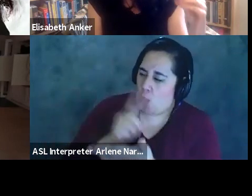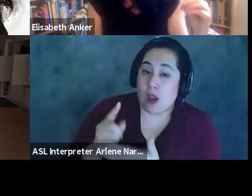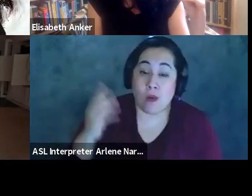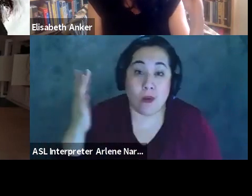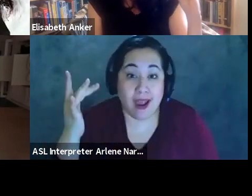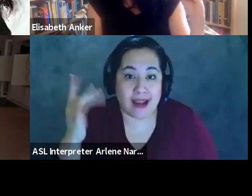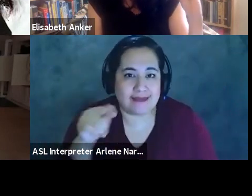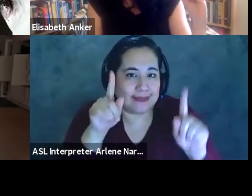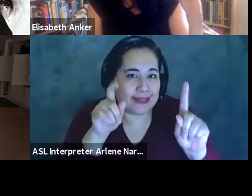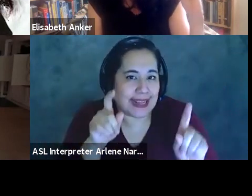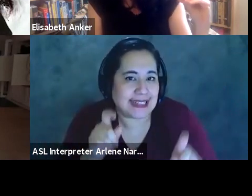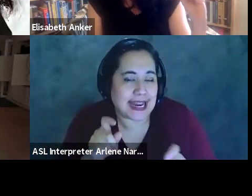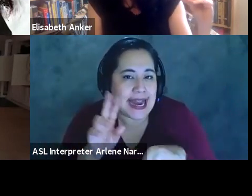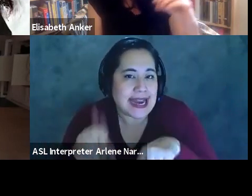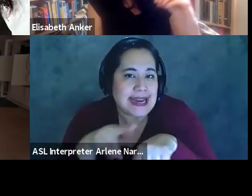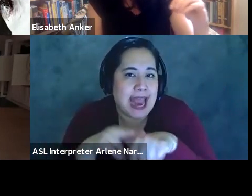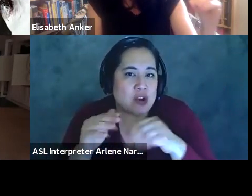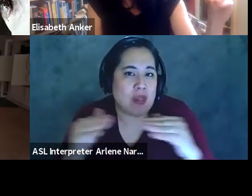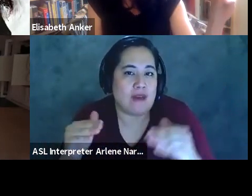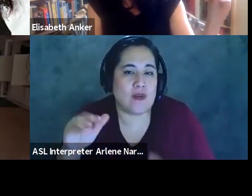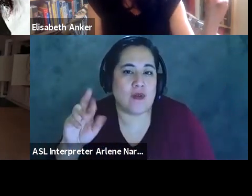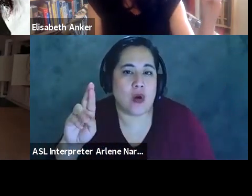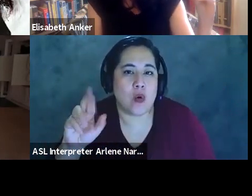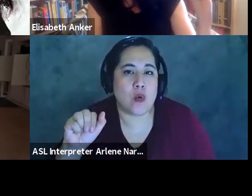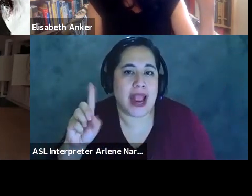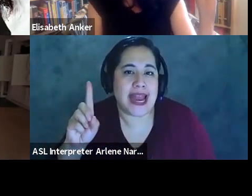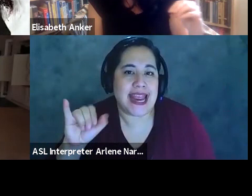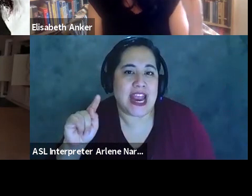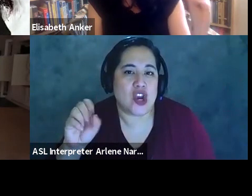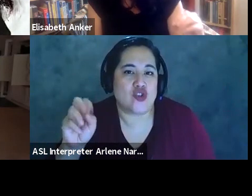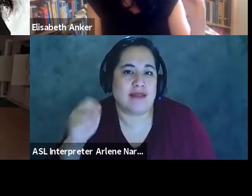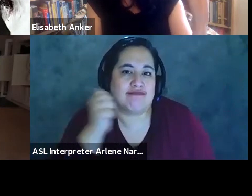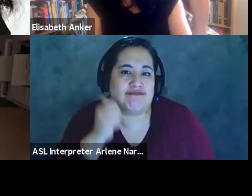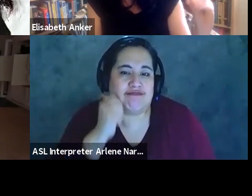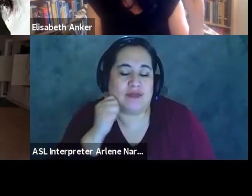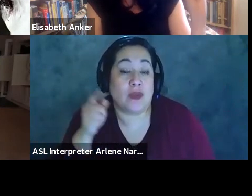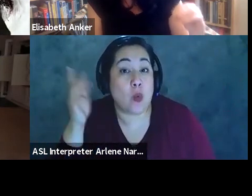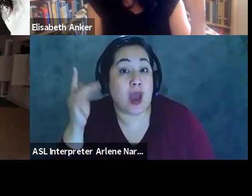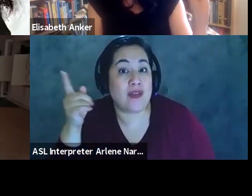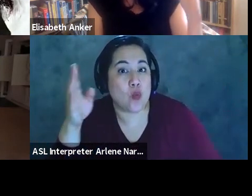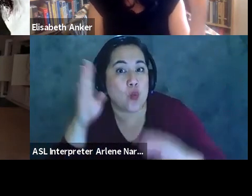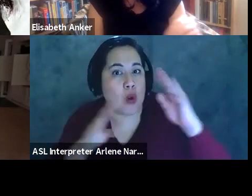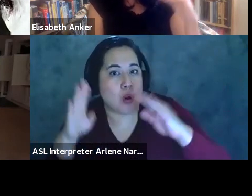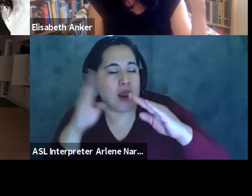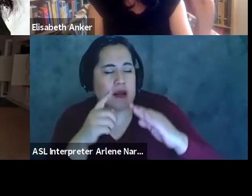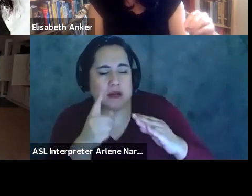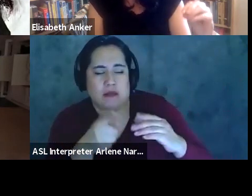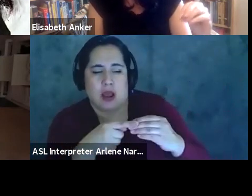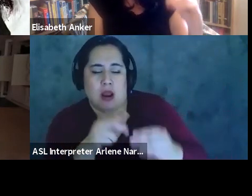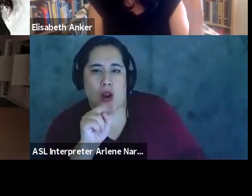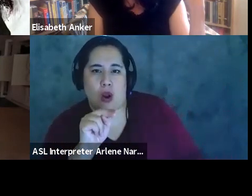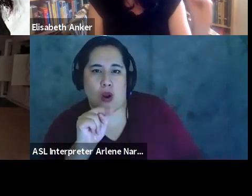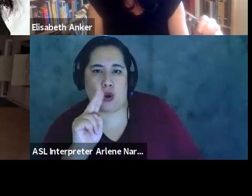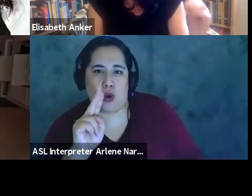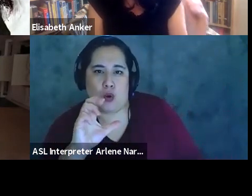they're testing the natural levels of radiation in our day-to-day basis, because they are worried that there could be some kind of nuclear attack or dirty